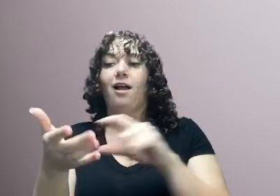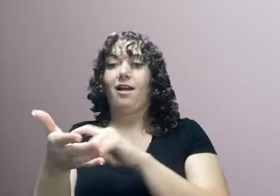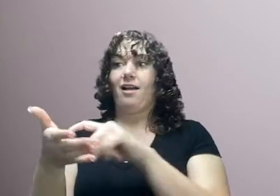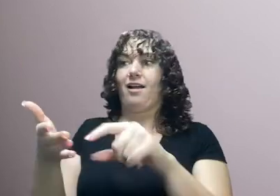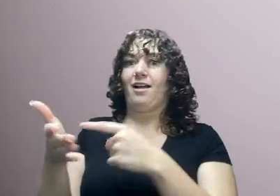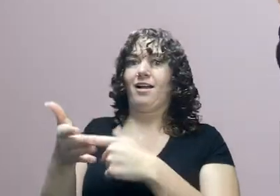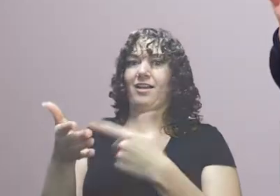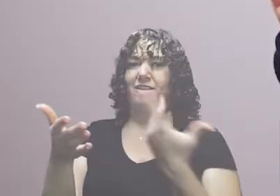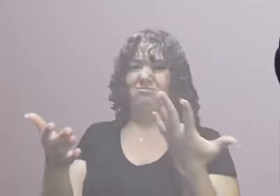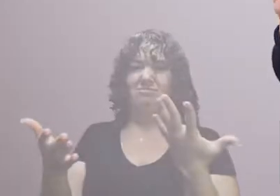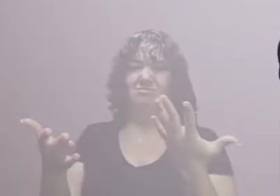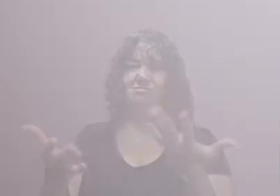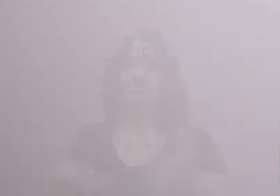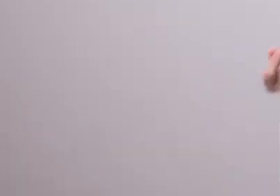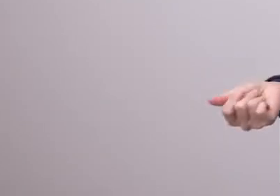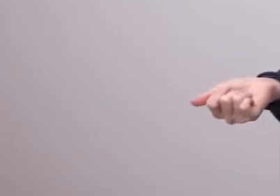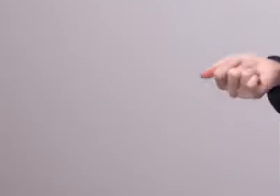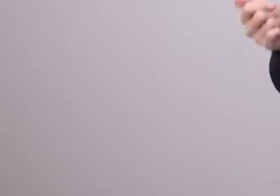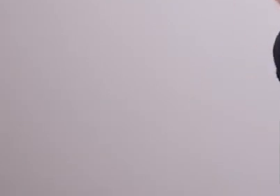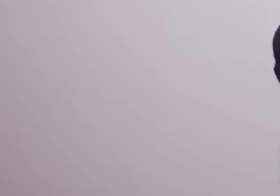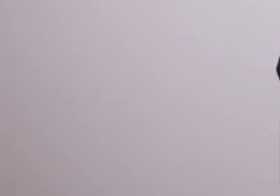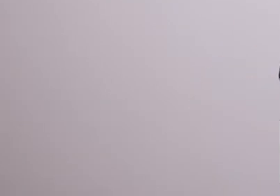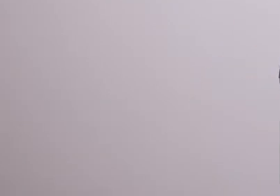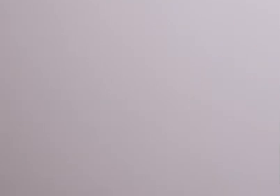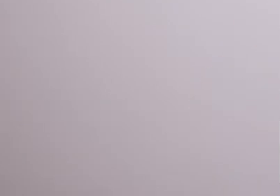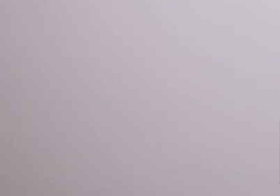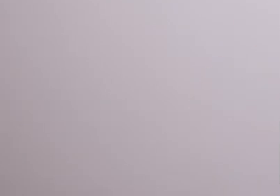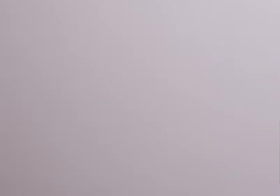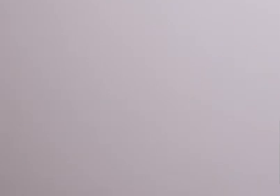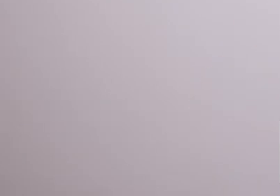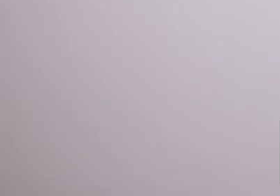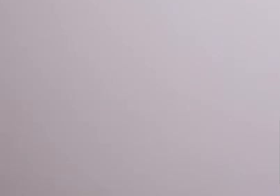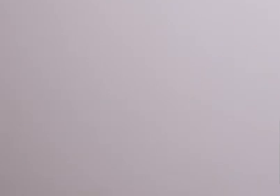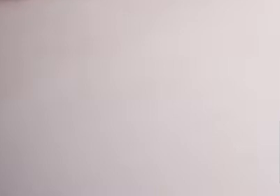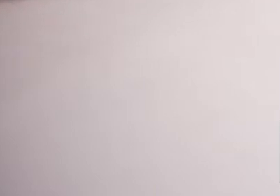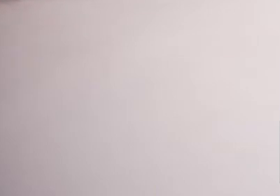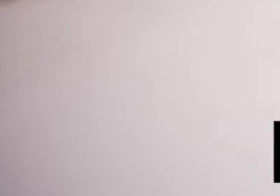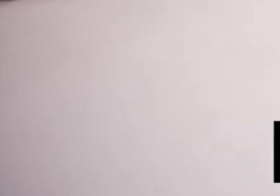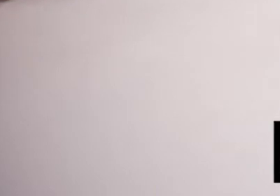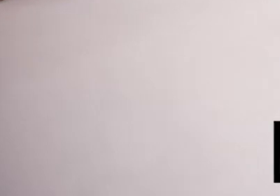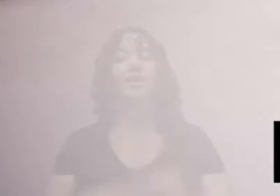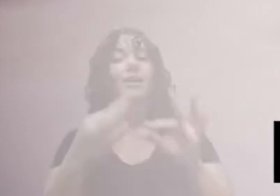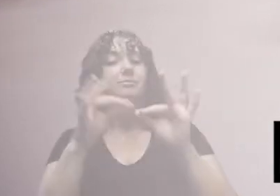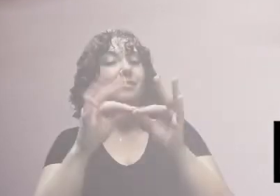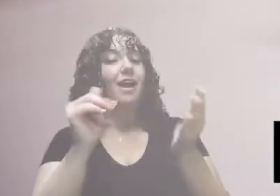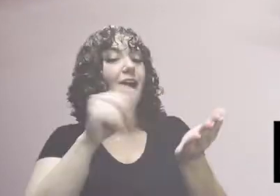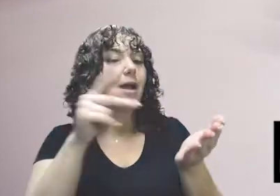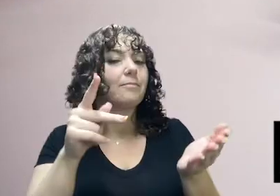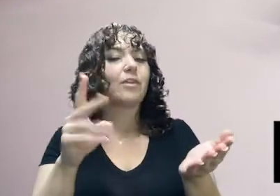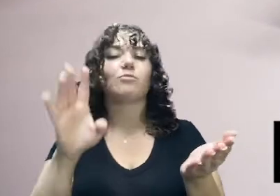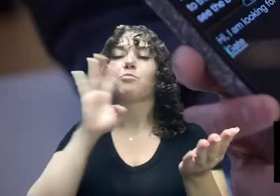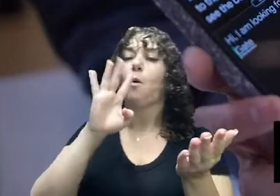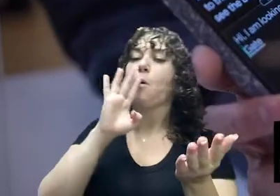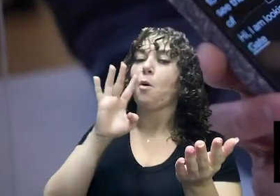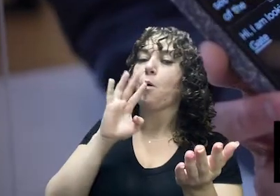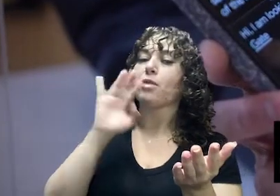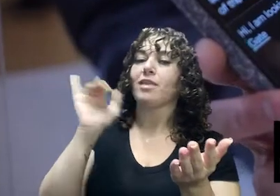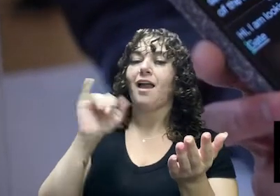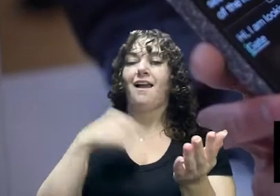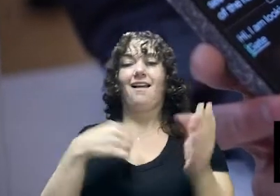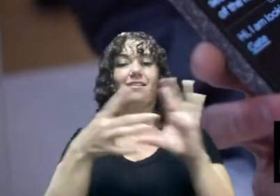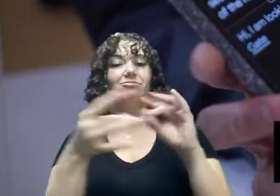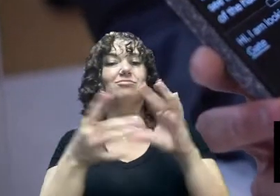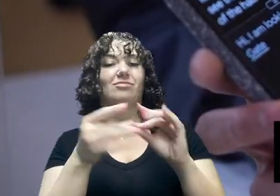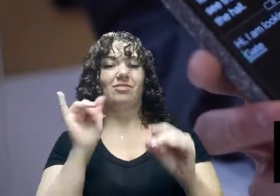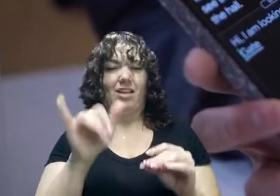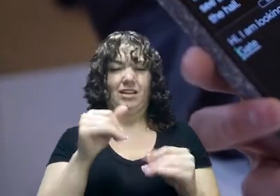an itinerary. And there are easy solutions like technology, like the live captioning app or the microphone that